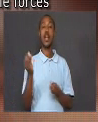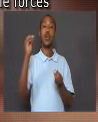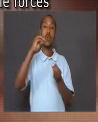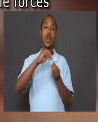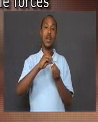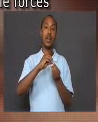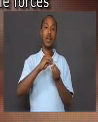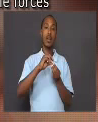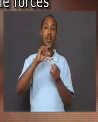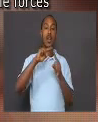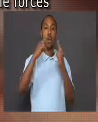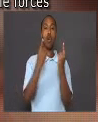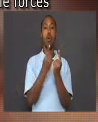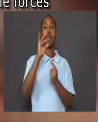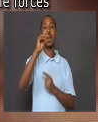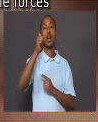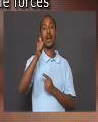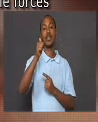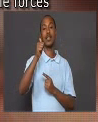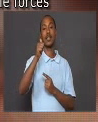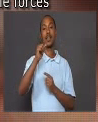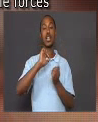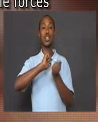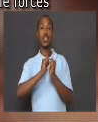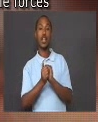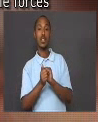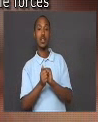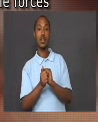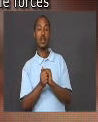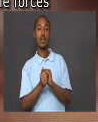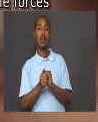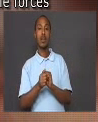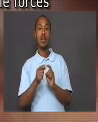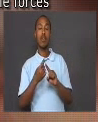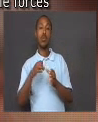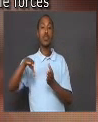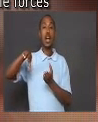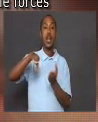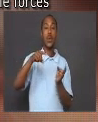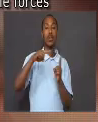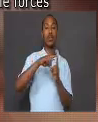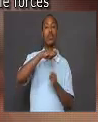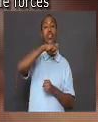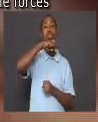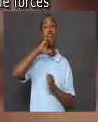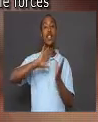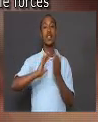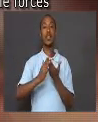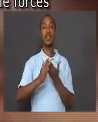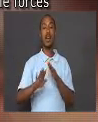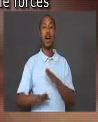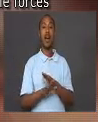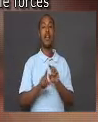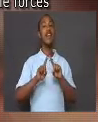including noble gases, change from the liquid to the solid state under